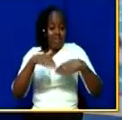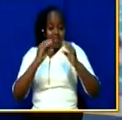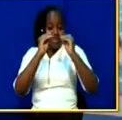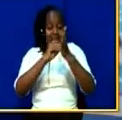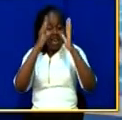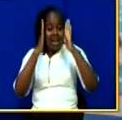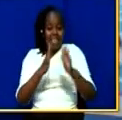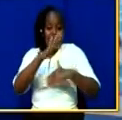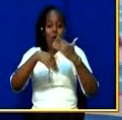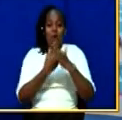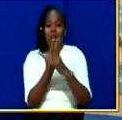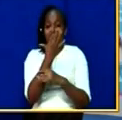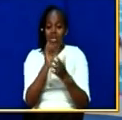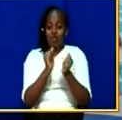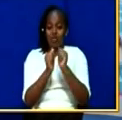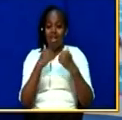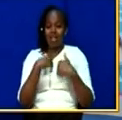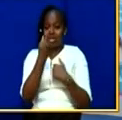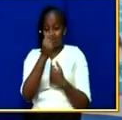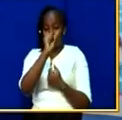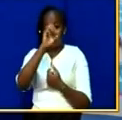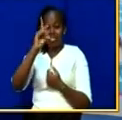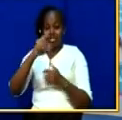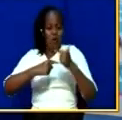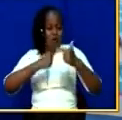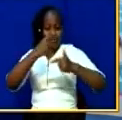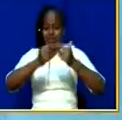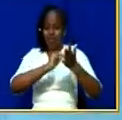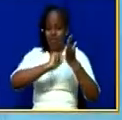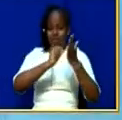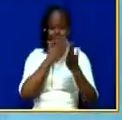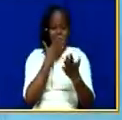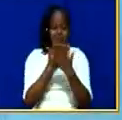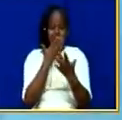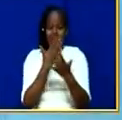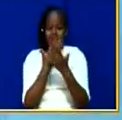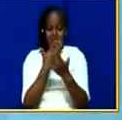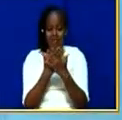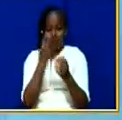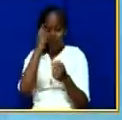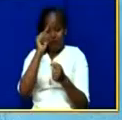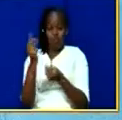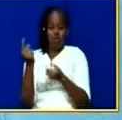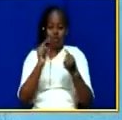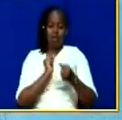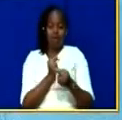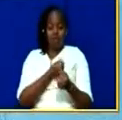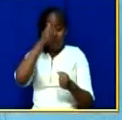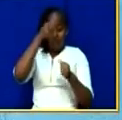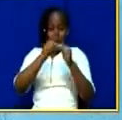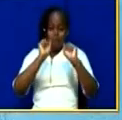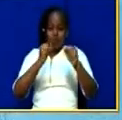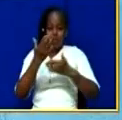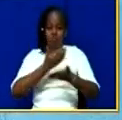Okay. We have given you enough. Continue Continue the list. Yes. Thank you so much for joining us. Remember, you can